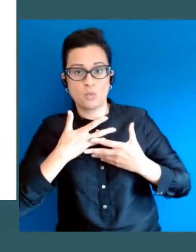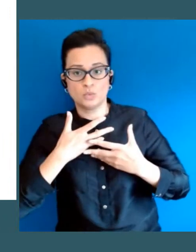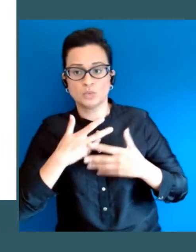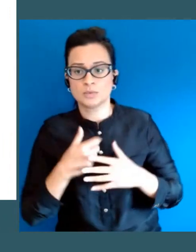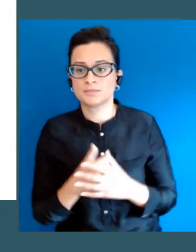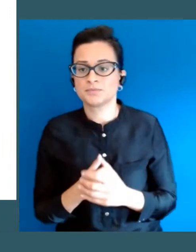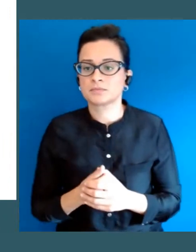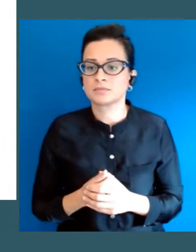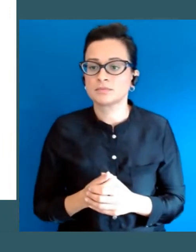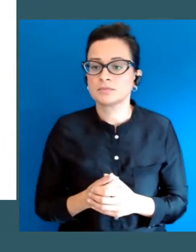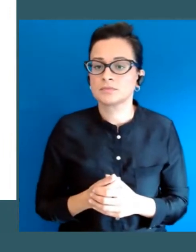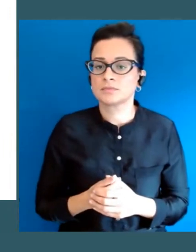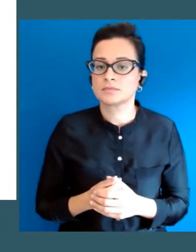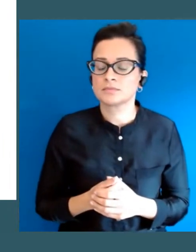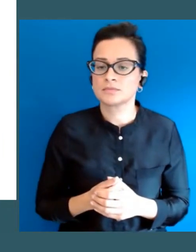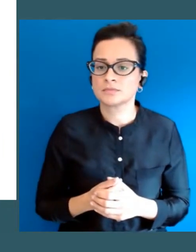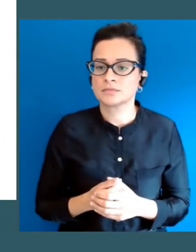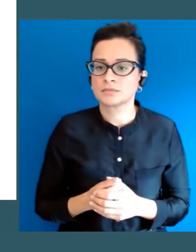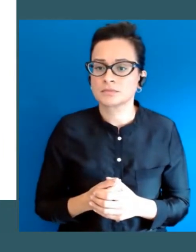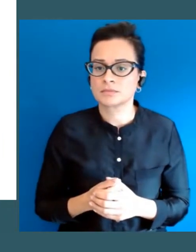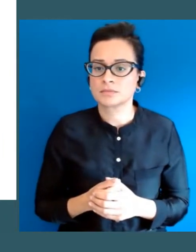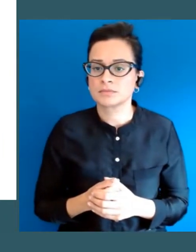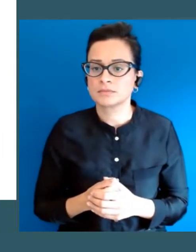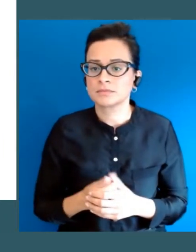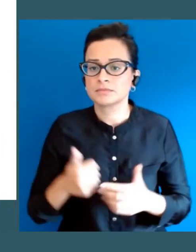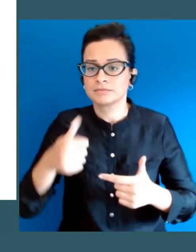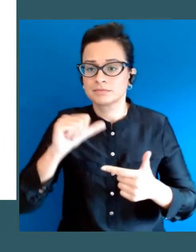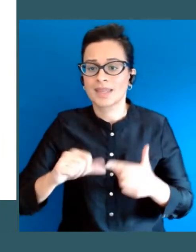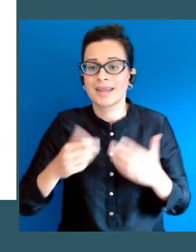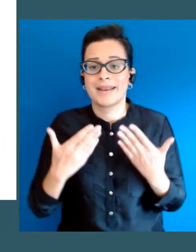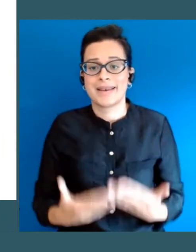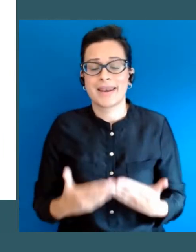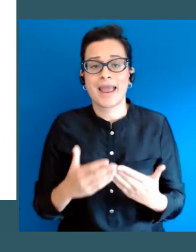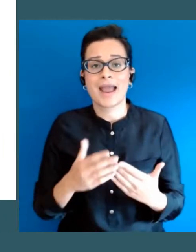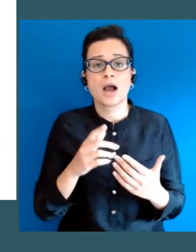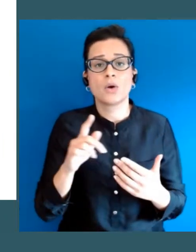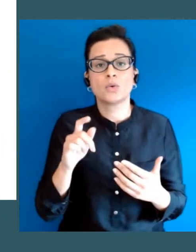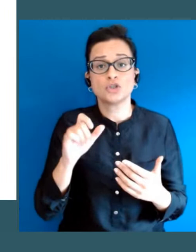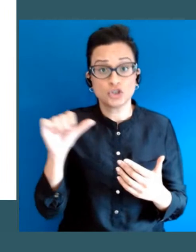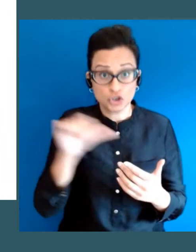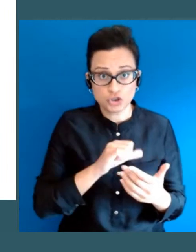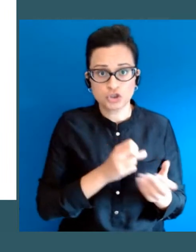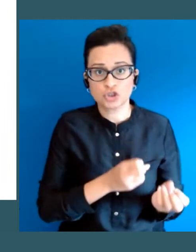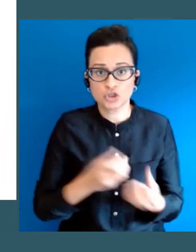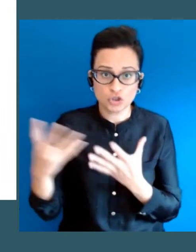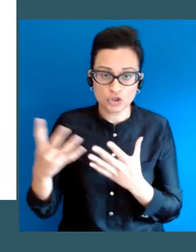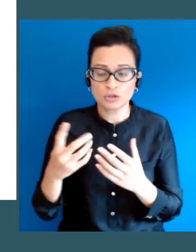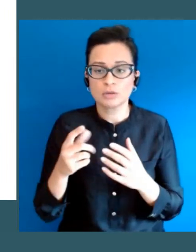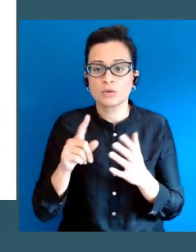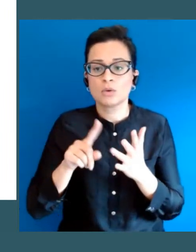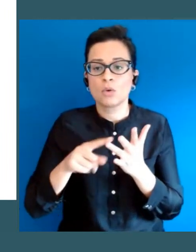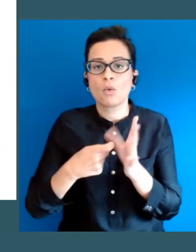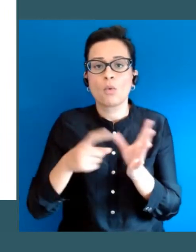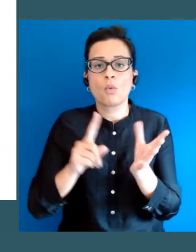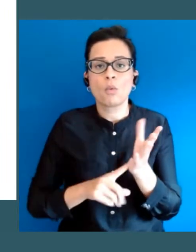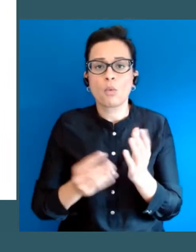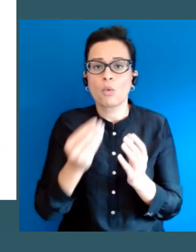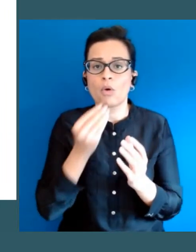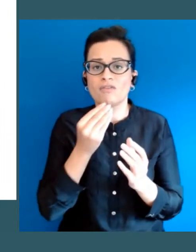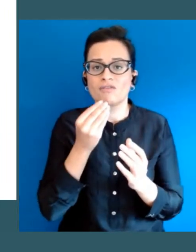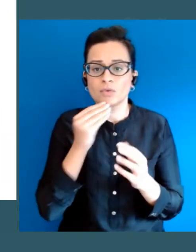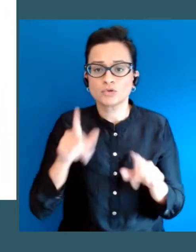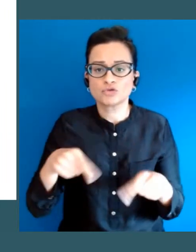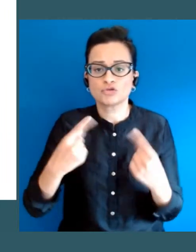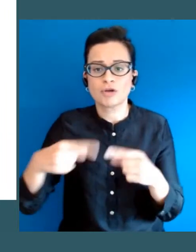messaging me. And then he's now due to have hospital oral food challenges to widen his diet, but he's not under